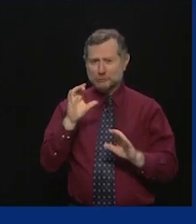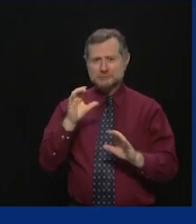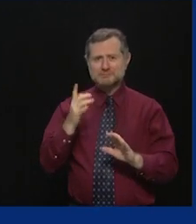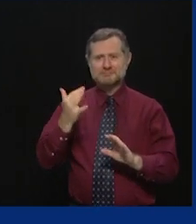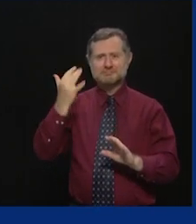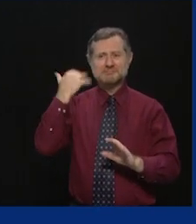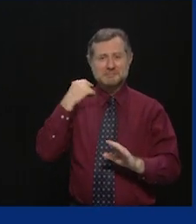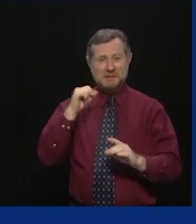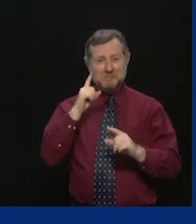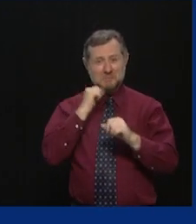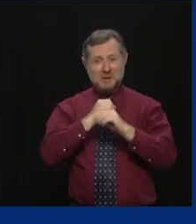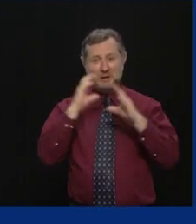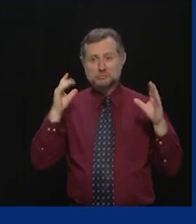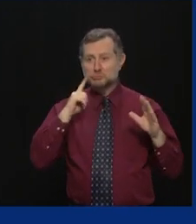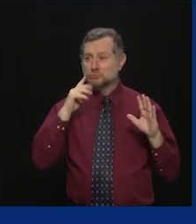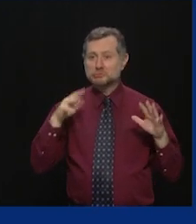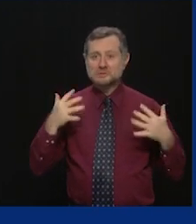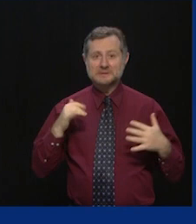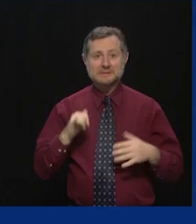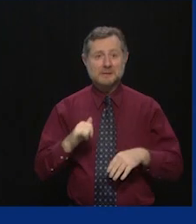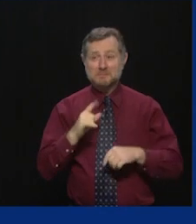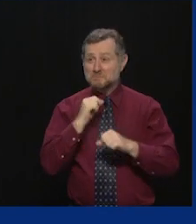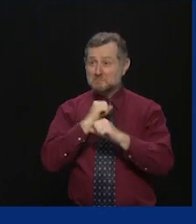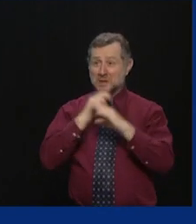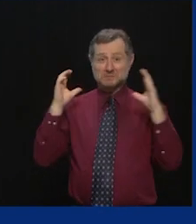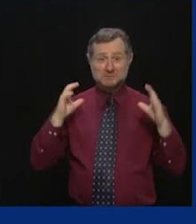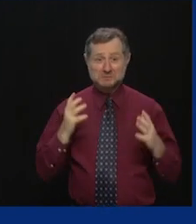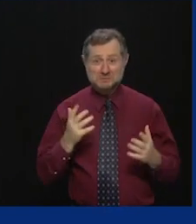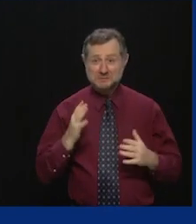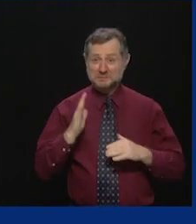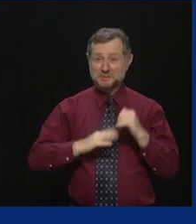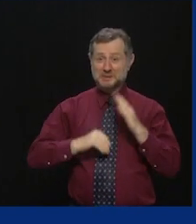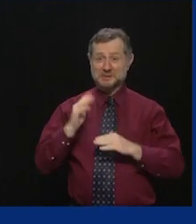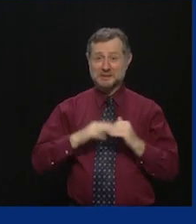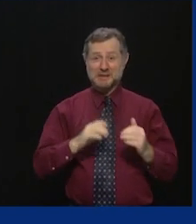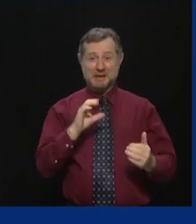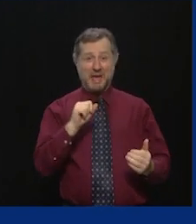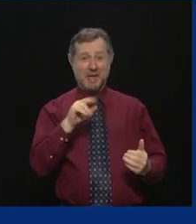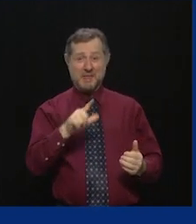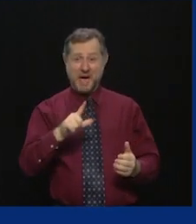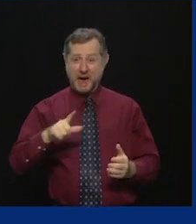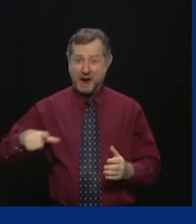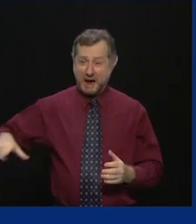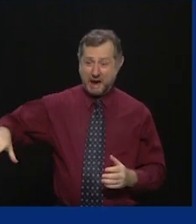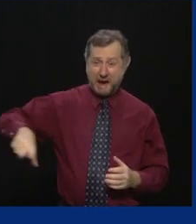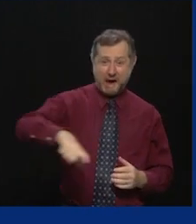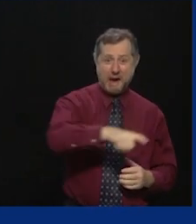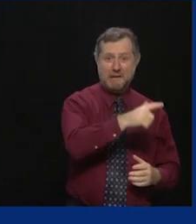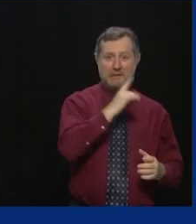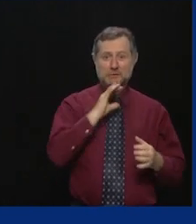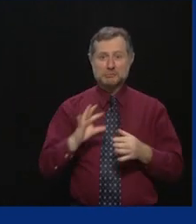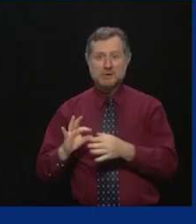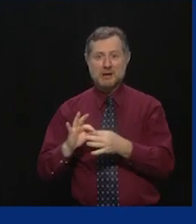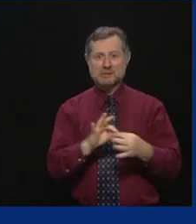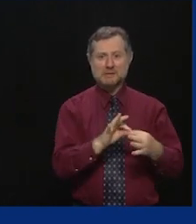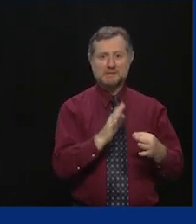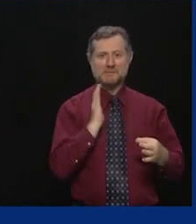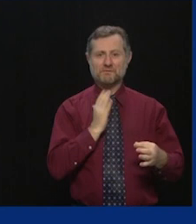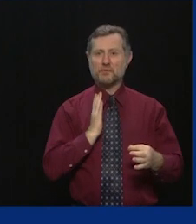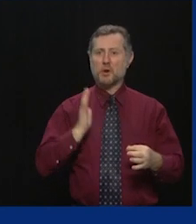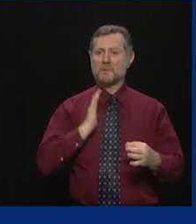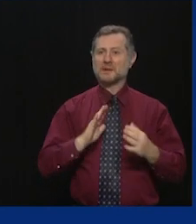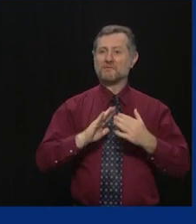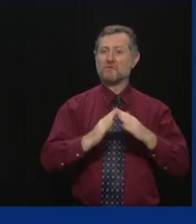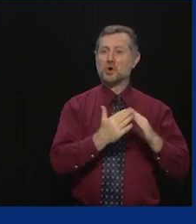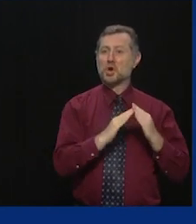this canal and to connect our great cities of upstate New York to this former village known as New York City that